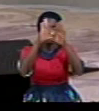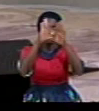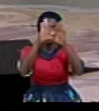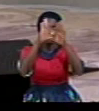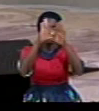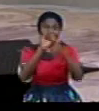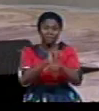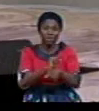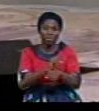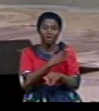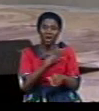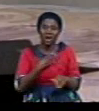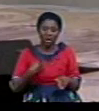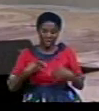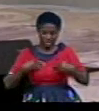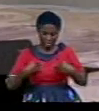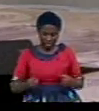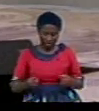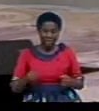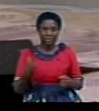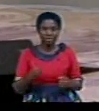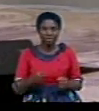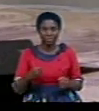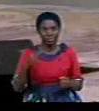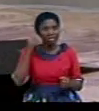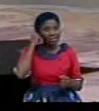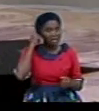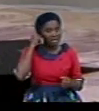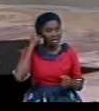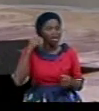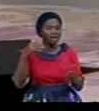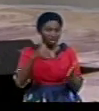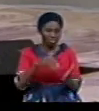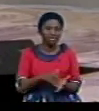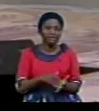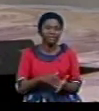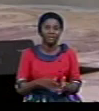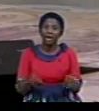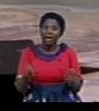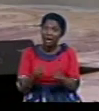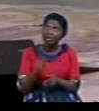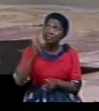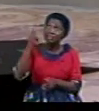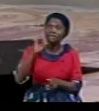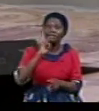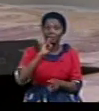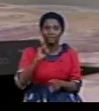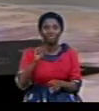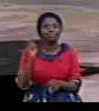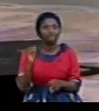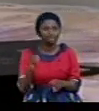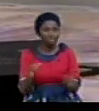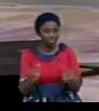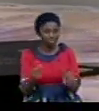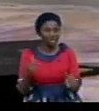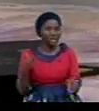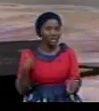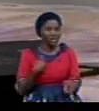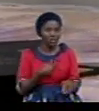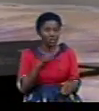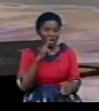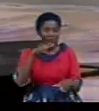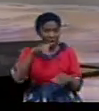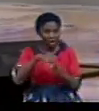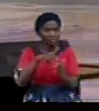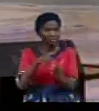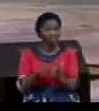again as he is so are we in this world that's what it does